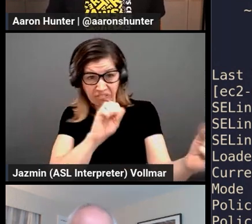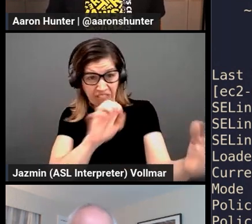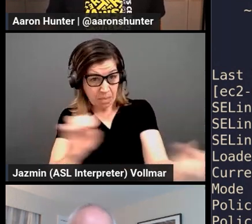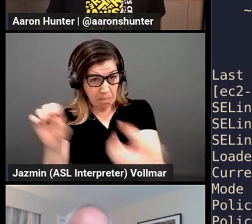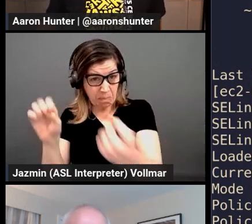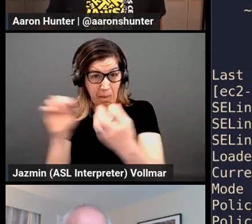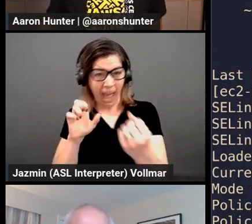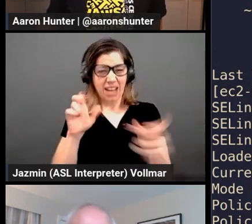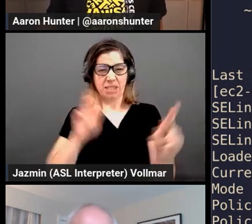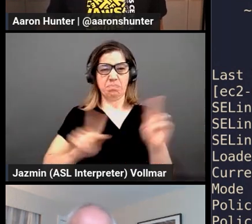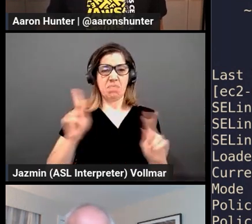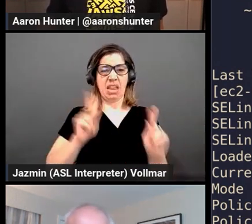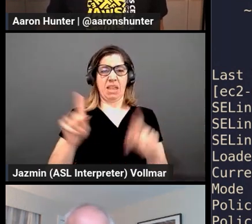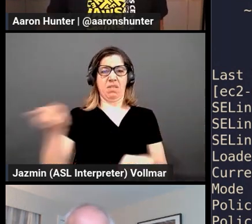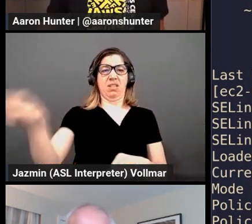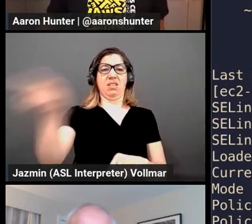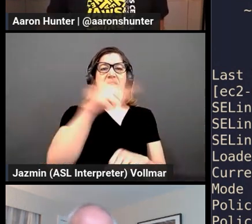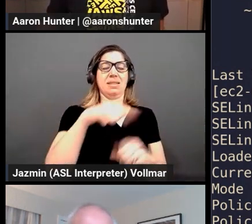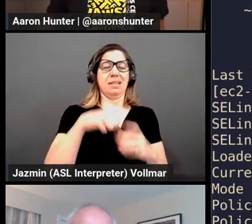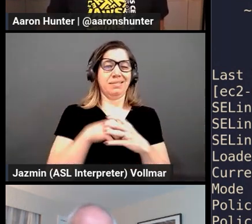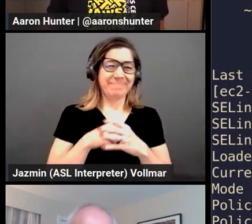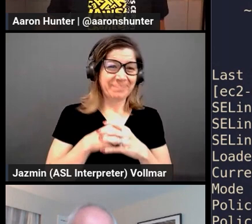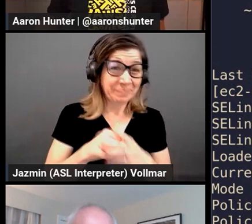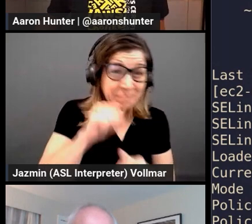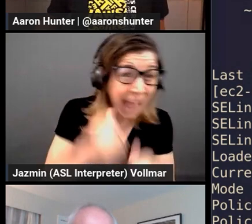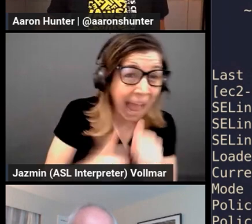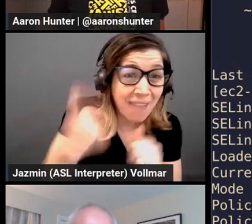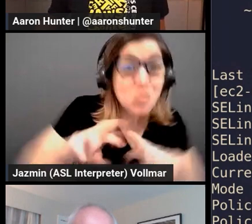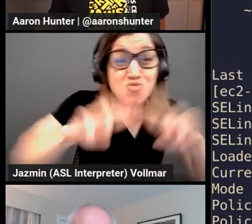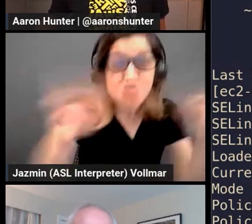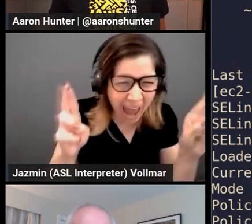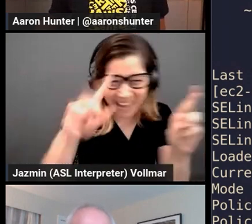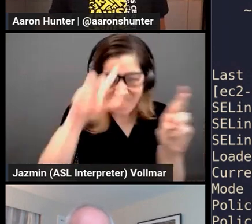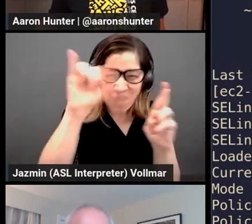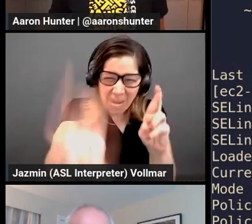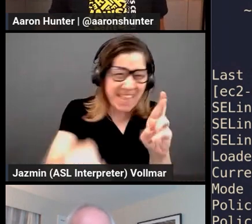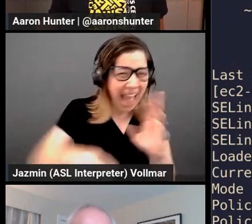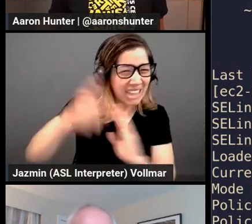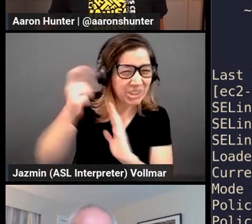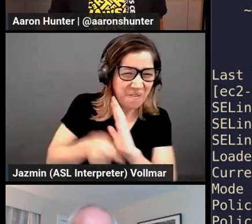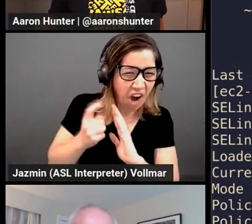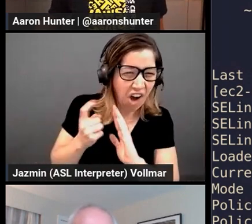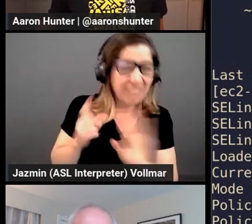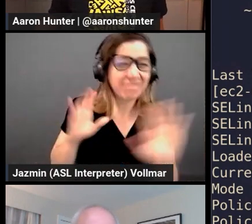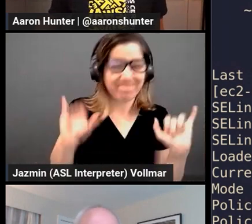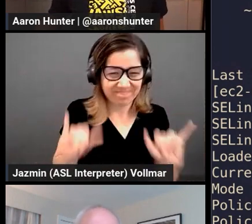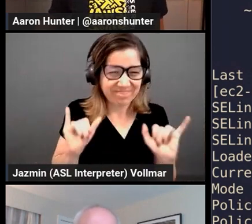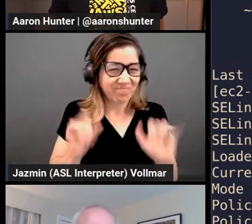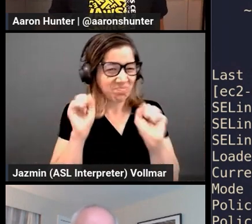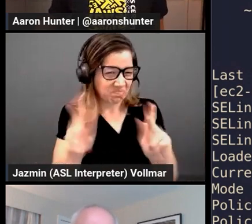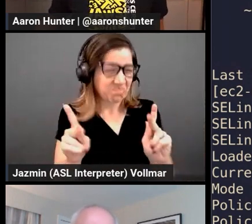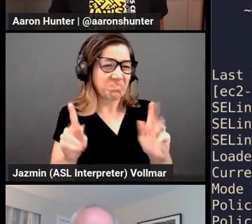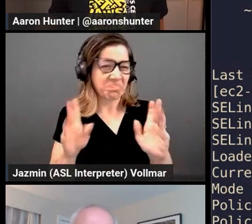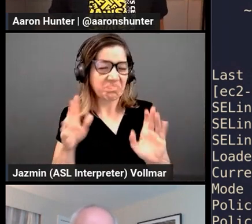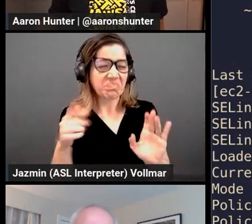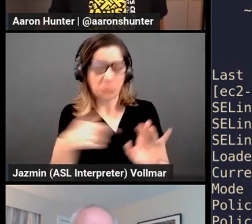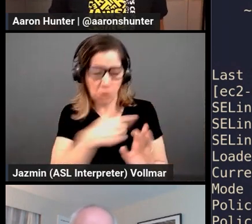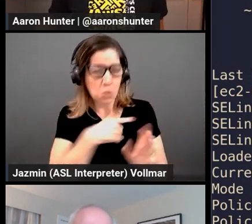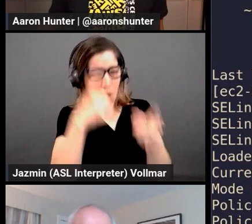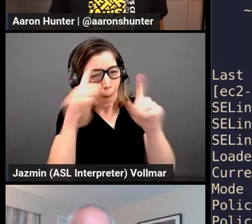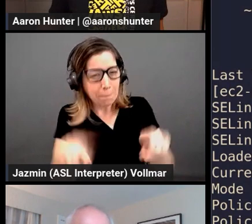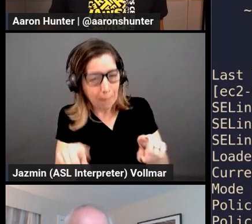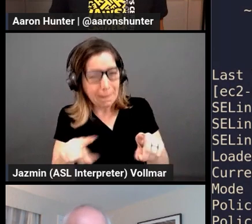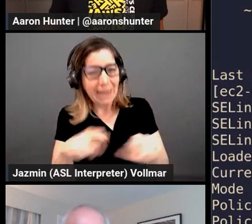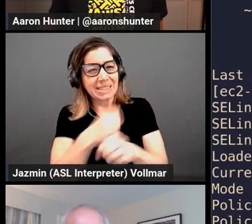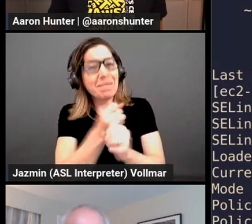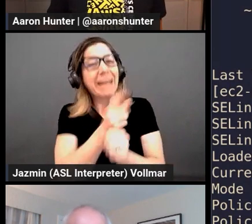a little bit not everybody was quite ready to do that by default yet, and so we still we compromised and just made it really